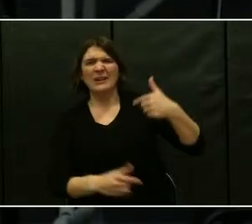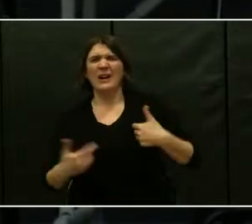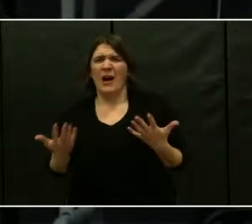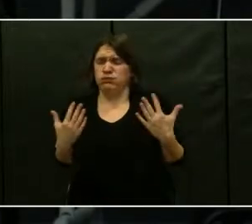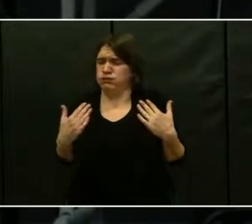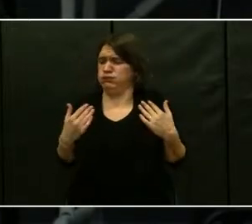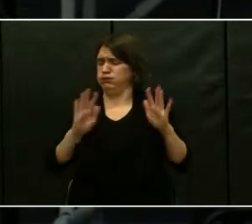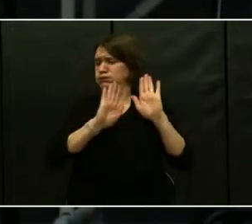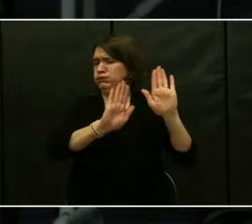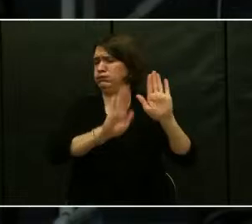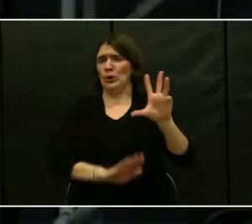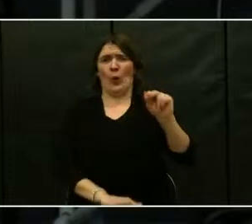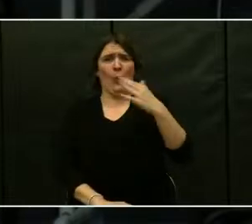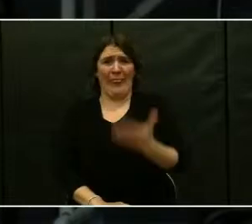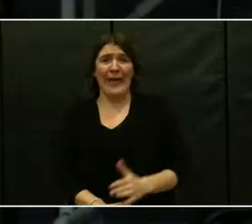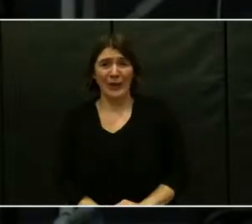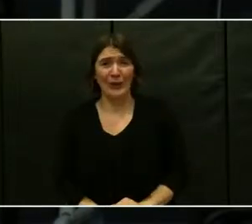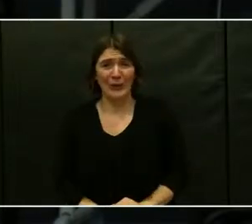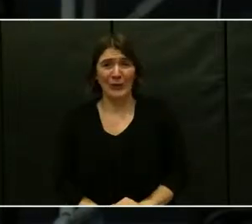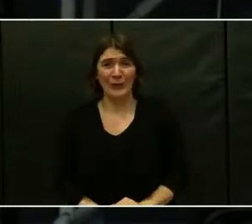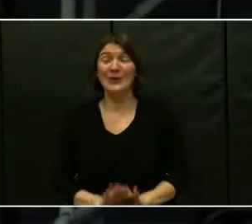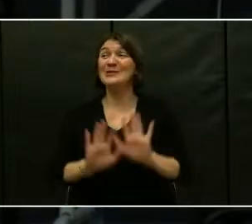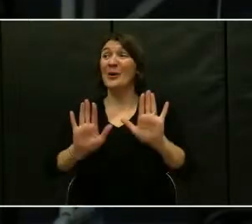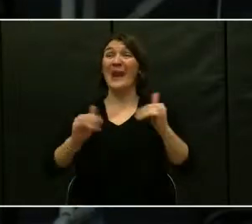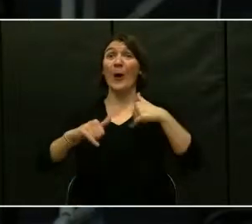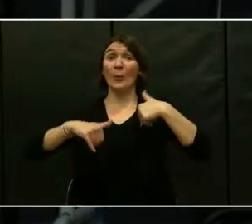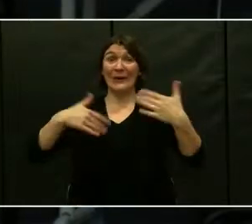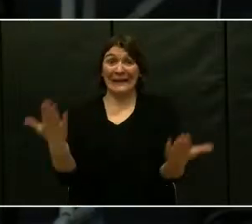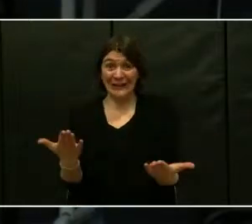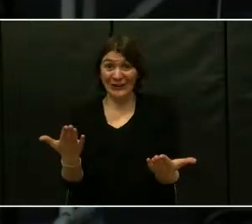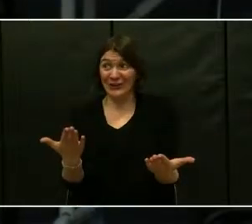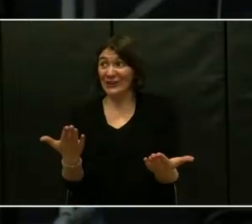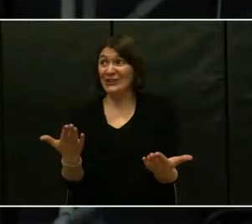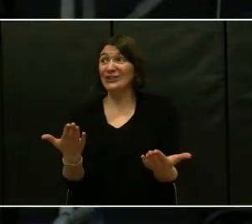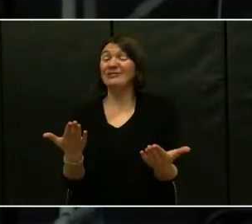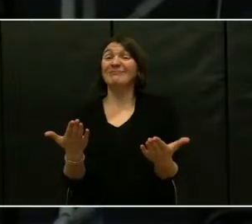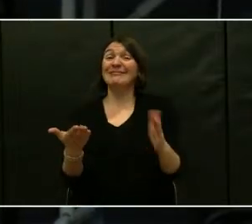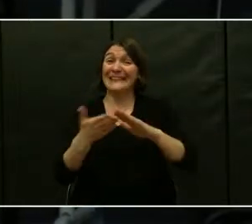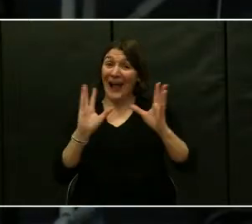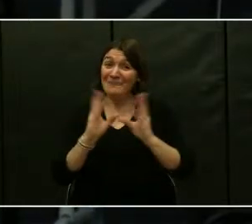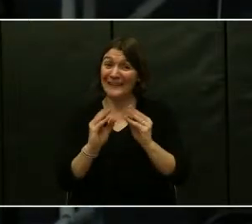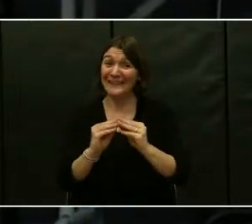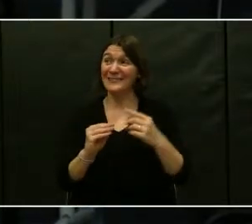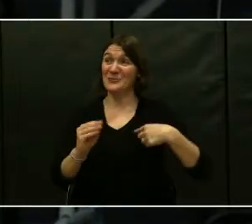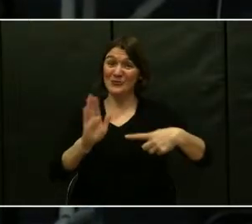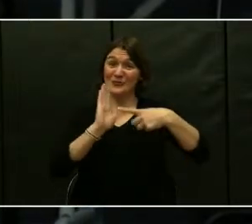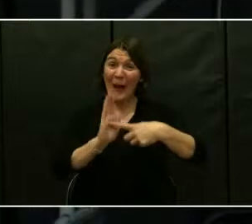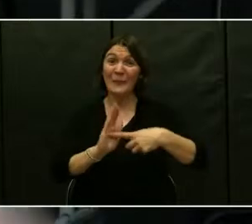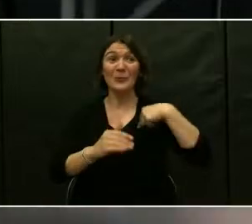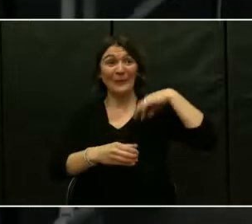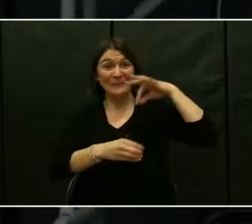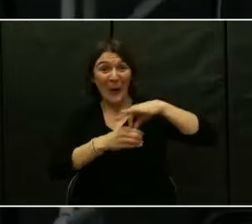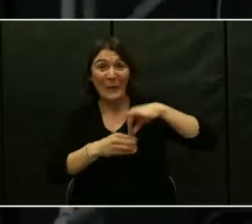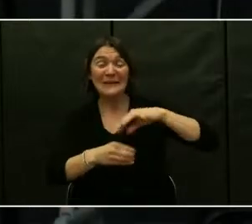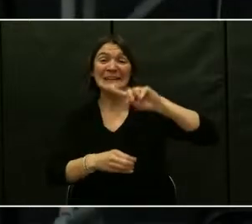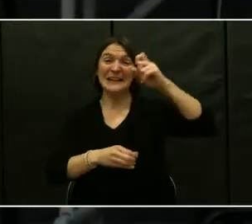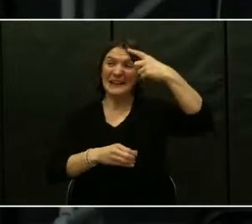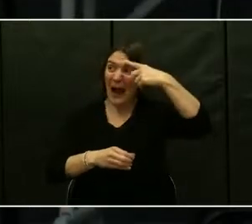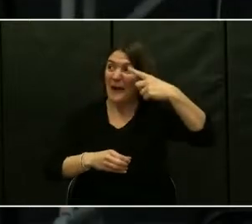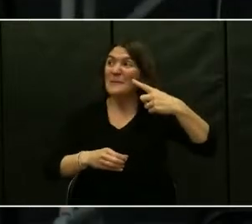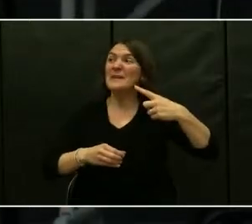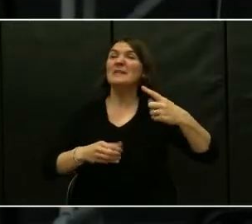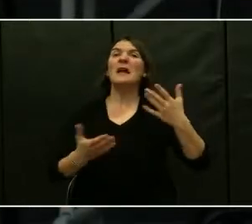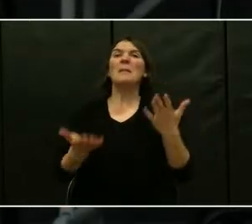10-ft pole so here we are at representative town meeting uh I don't know how many of us